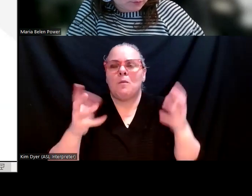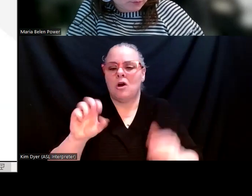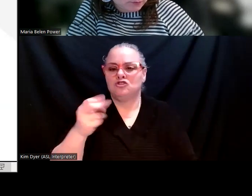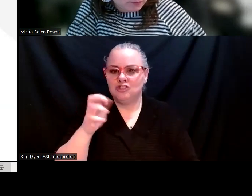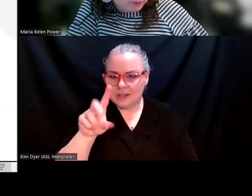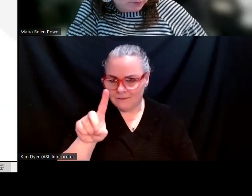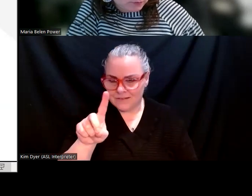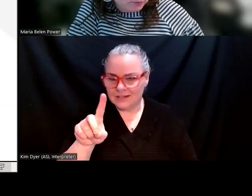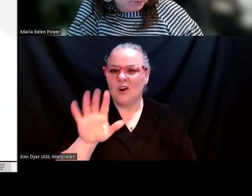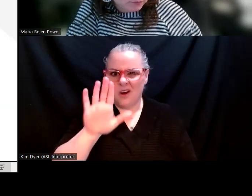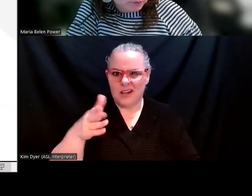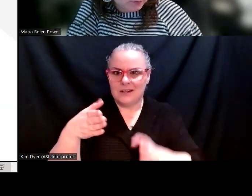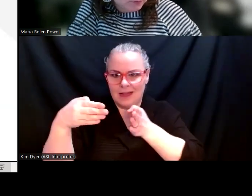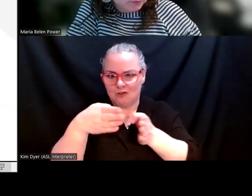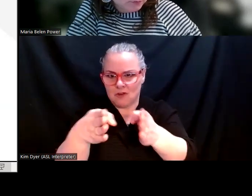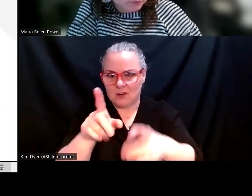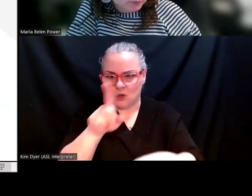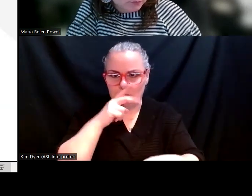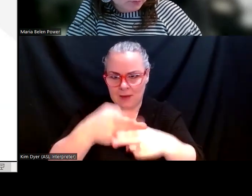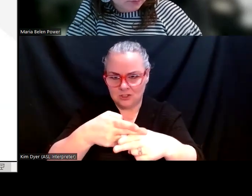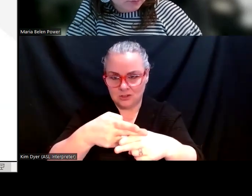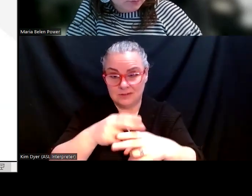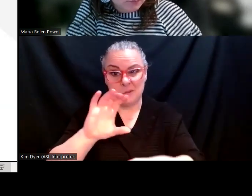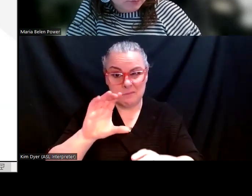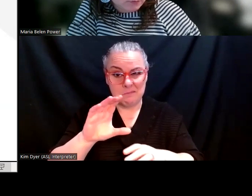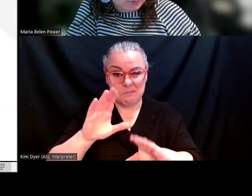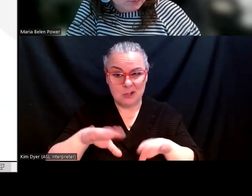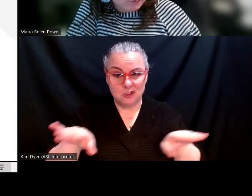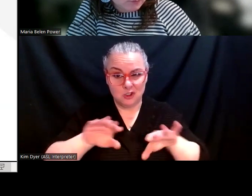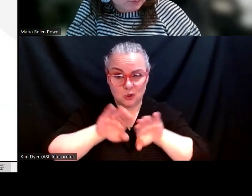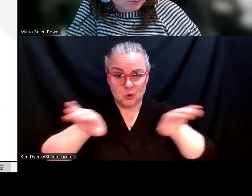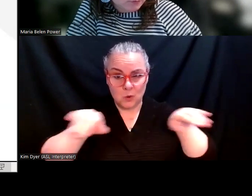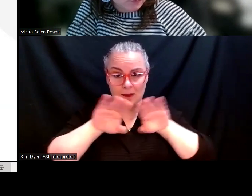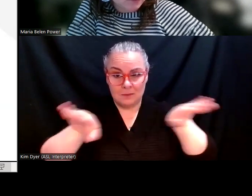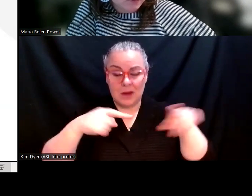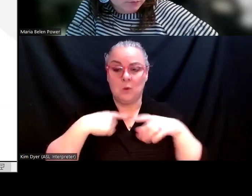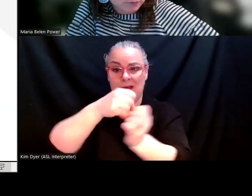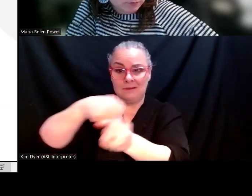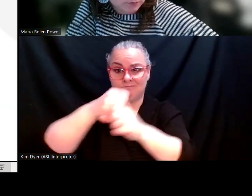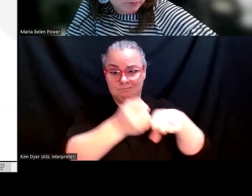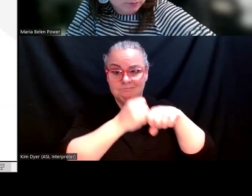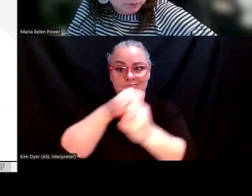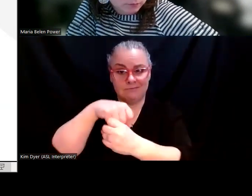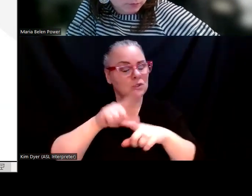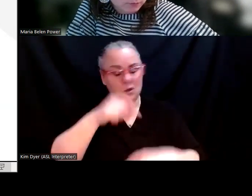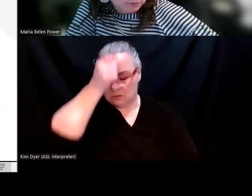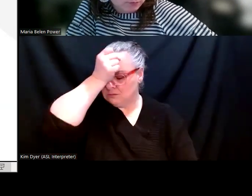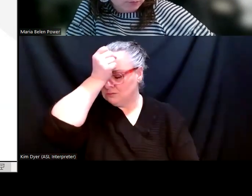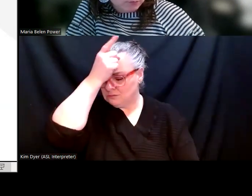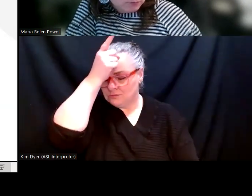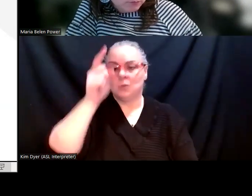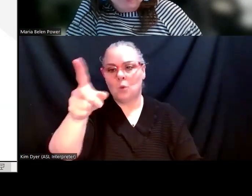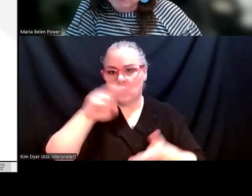banks of the Housatonic, where my children swim and we canoe. So I'm very